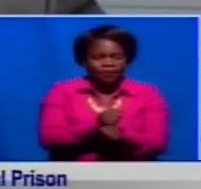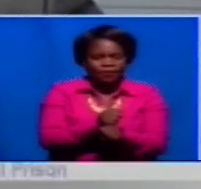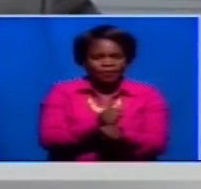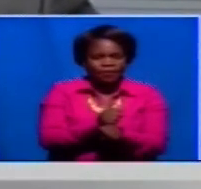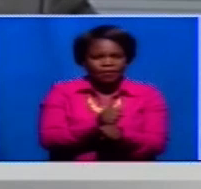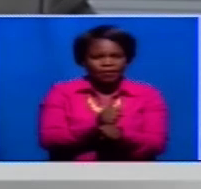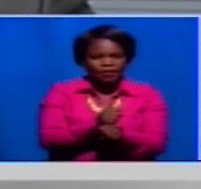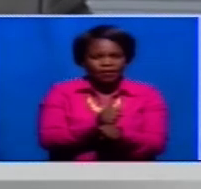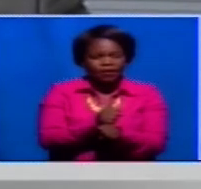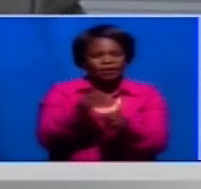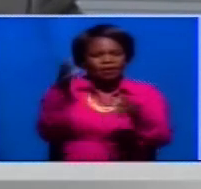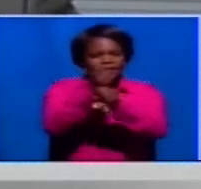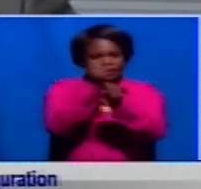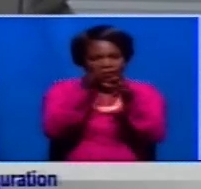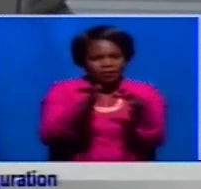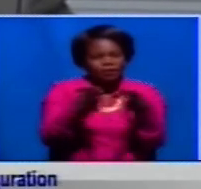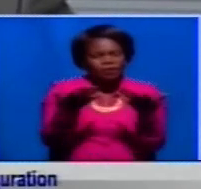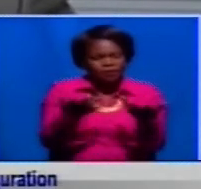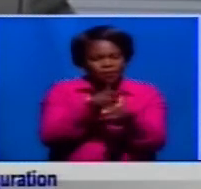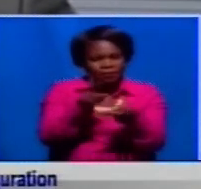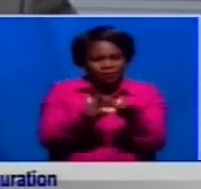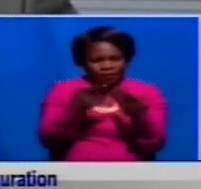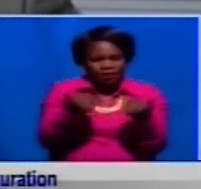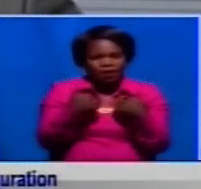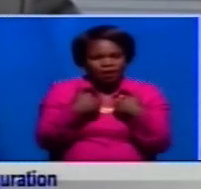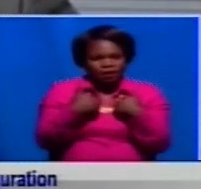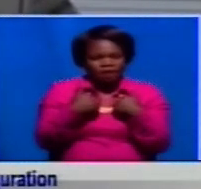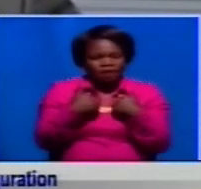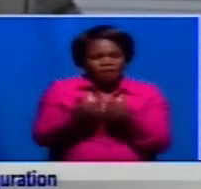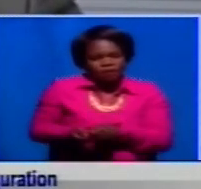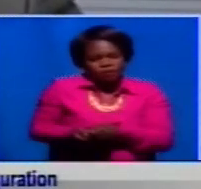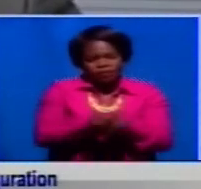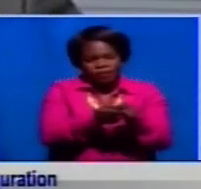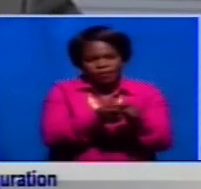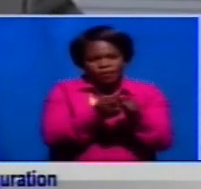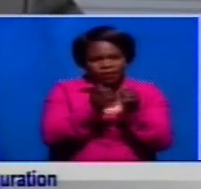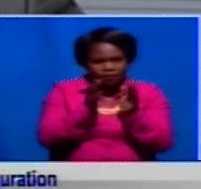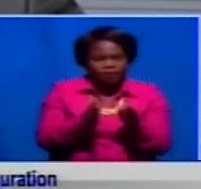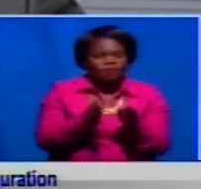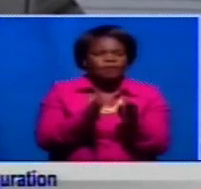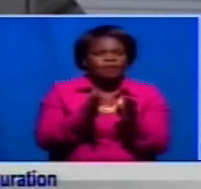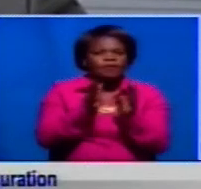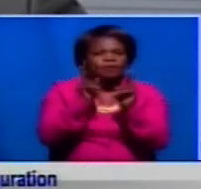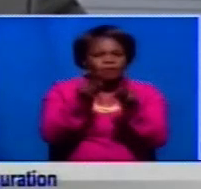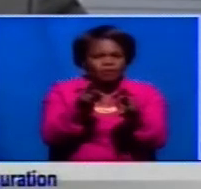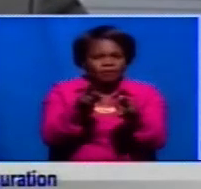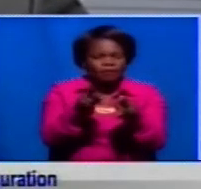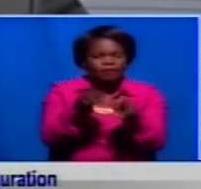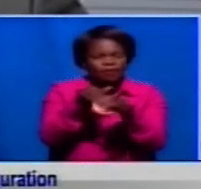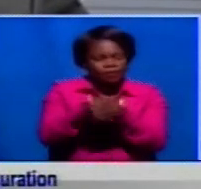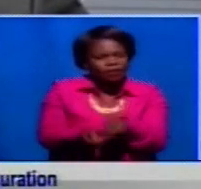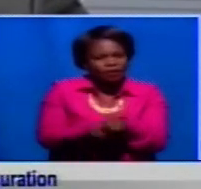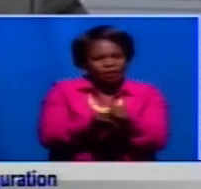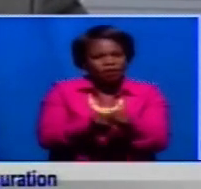indeed, as it is now, we've already produced a golf icon on the continent. If our player